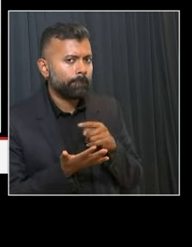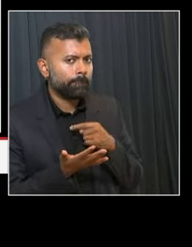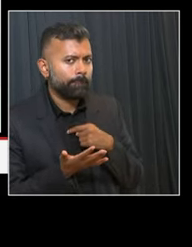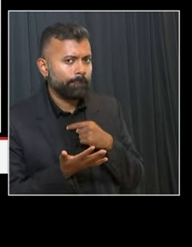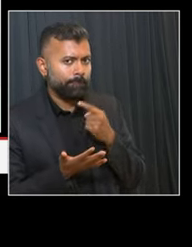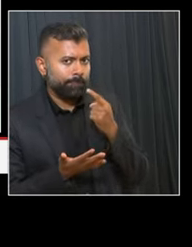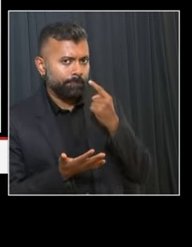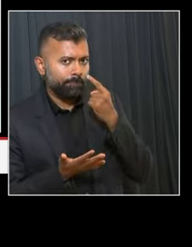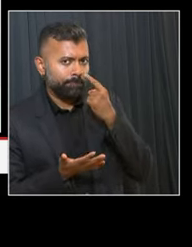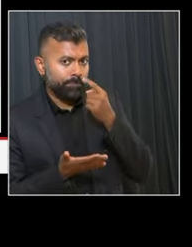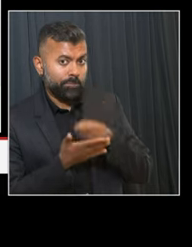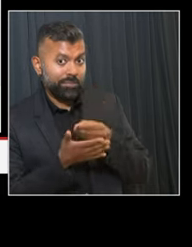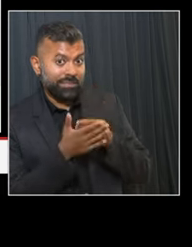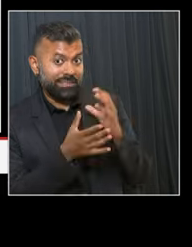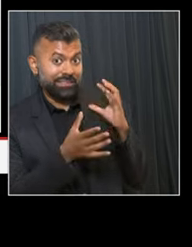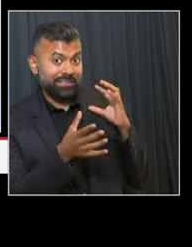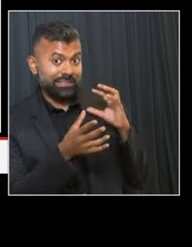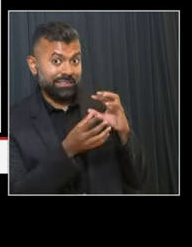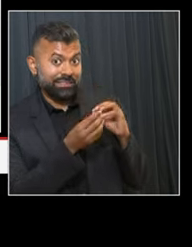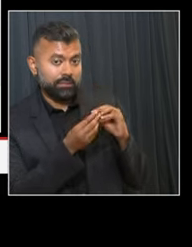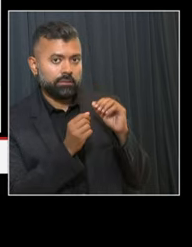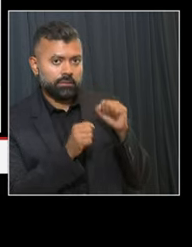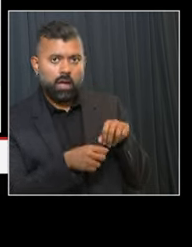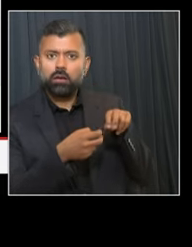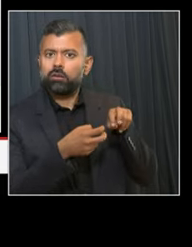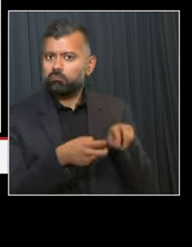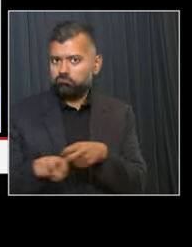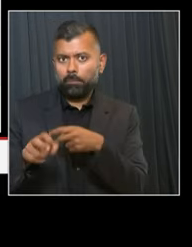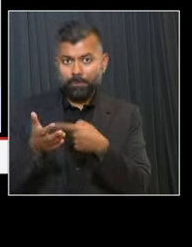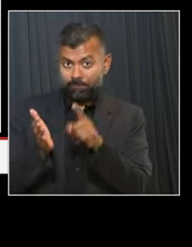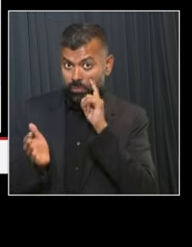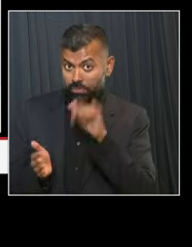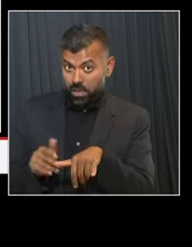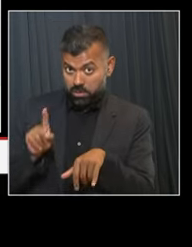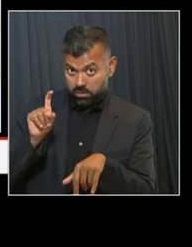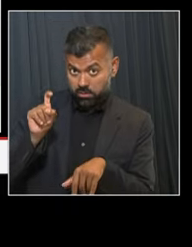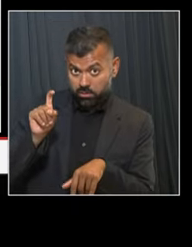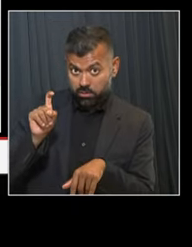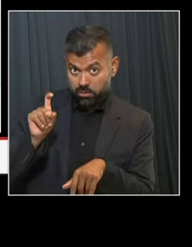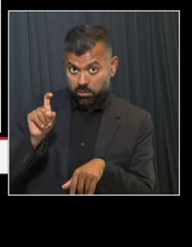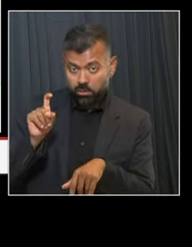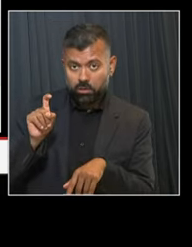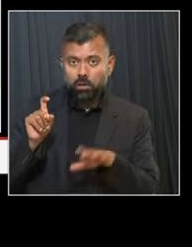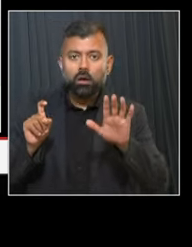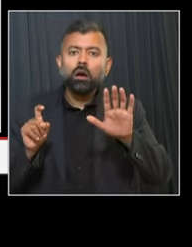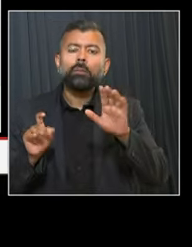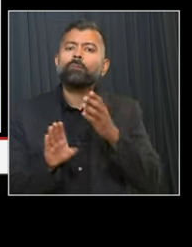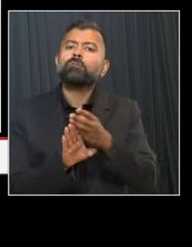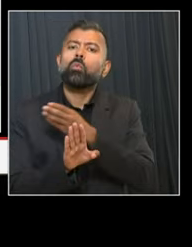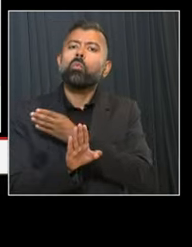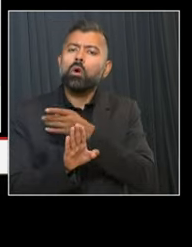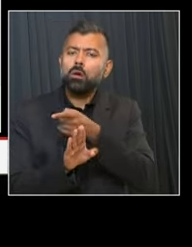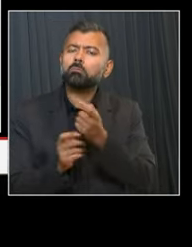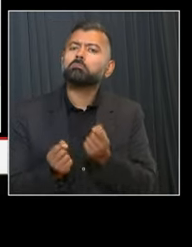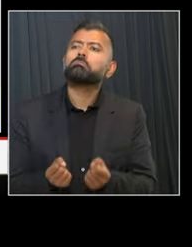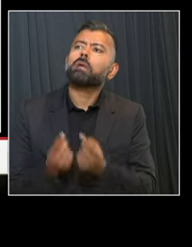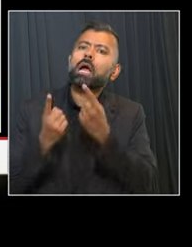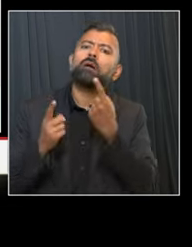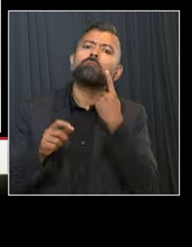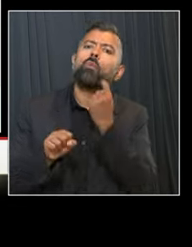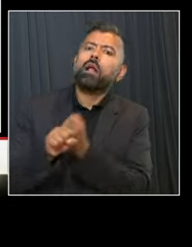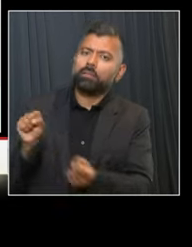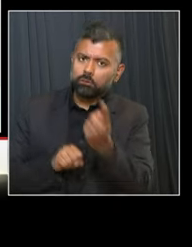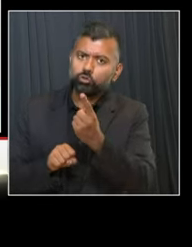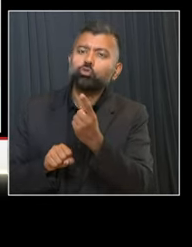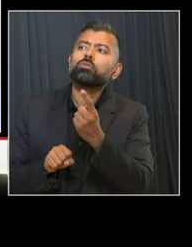hasn't, but can it? So before we cut the money for next fiscal year, we've got to answer the question of whether or not they can spend it, because we know the need is there.